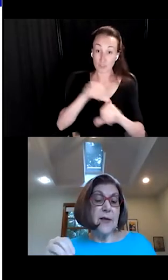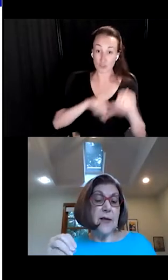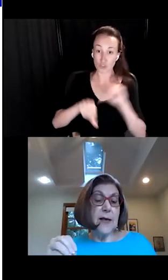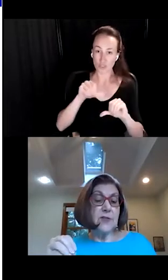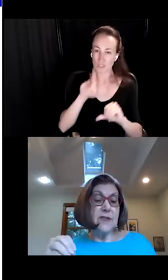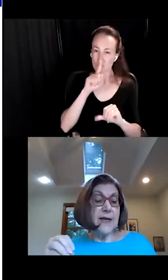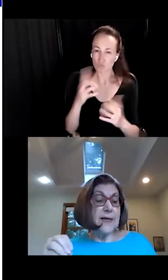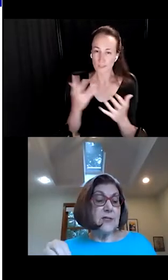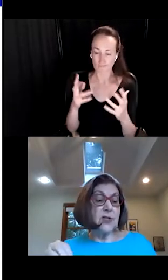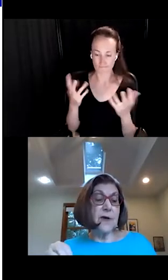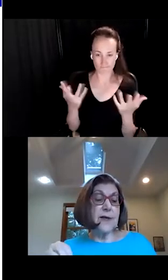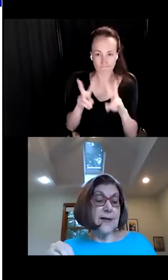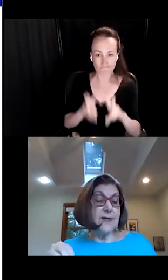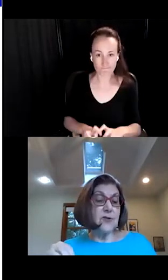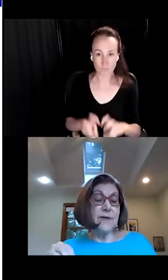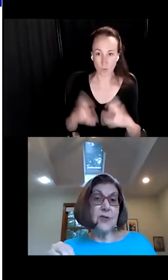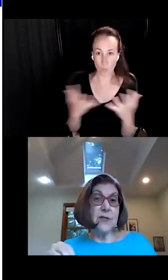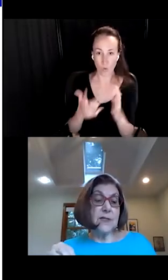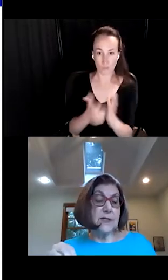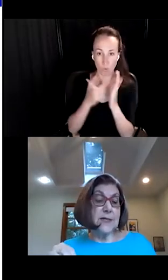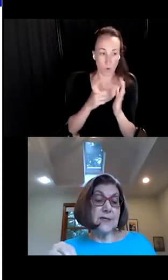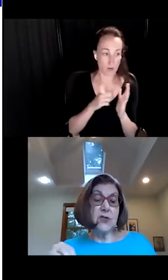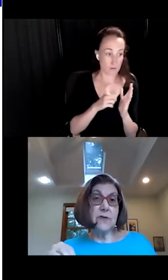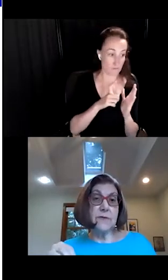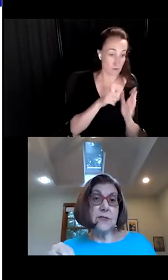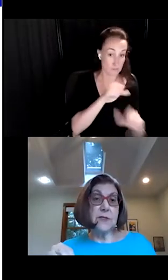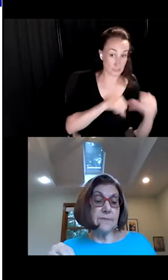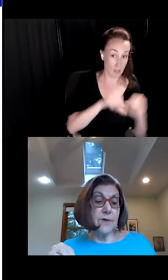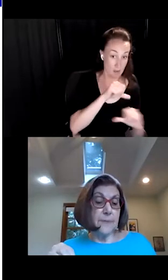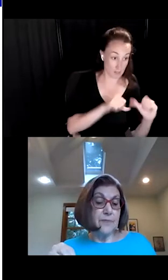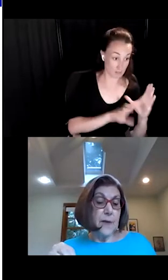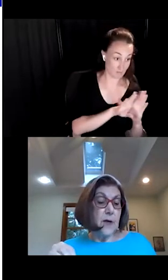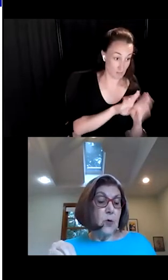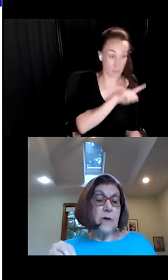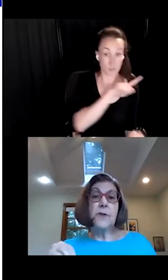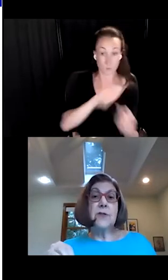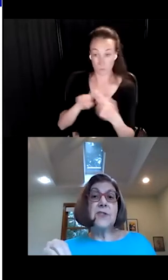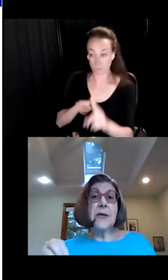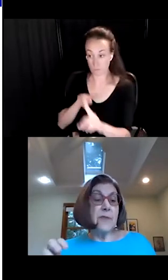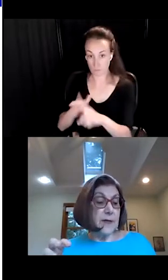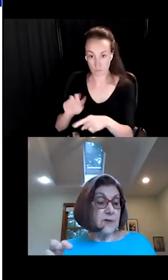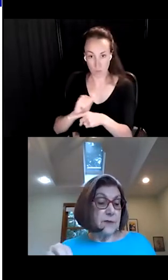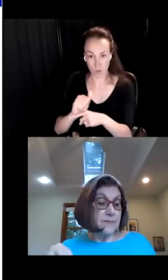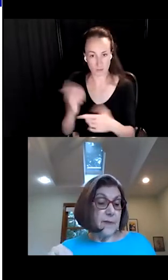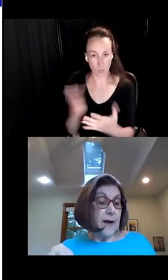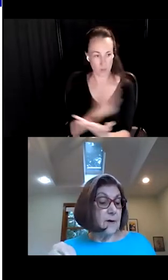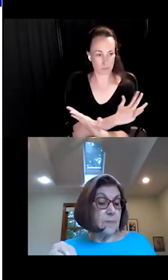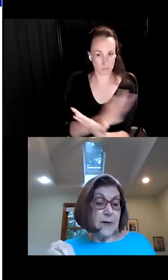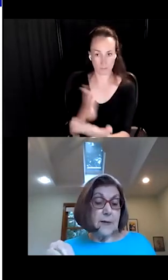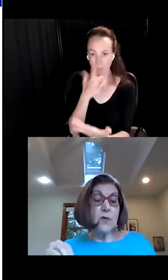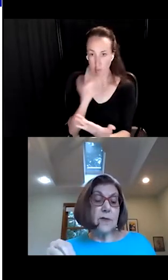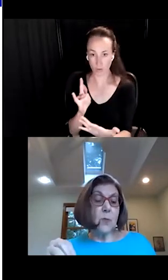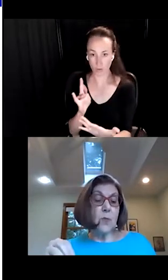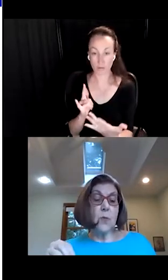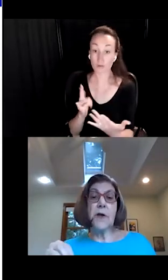practice, and to then integrate that intervention into daily service delivery. We've learned some things, and there are